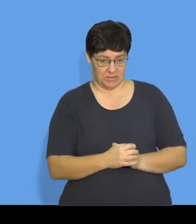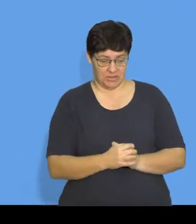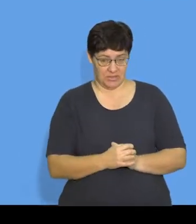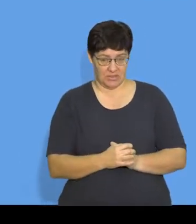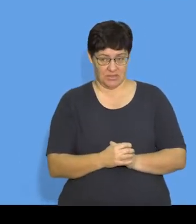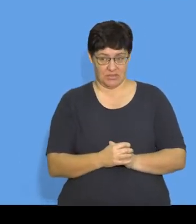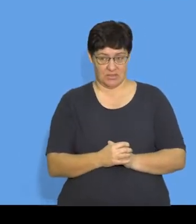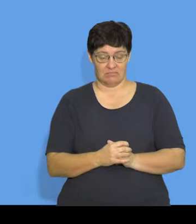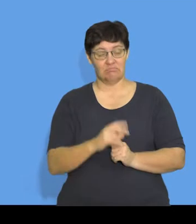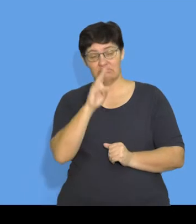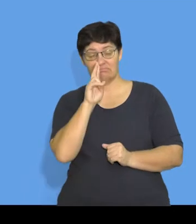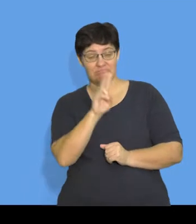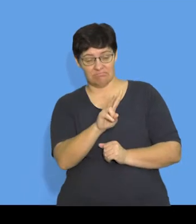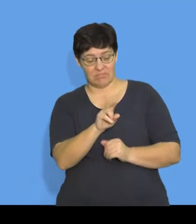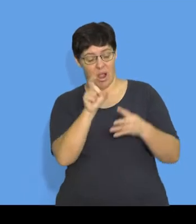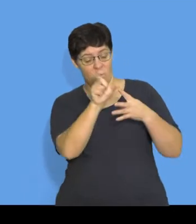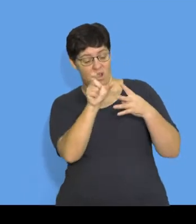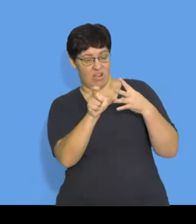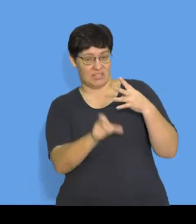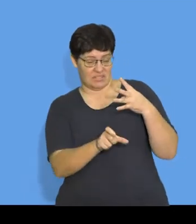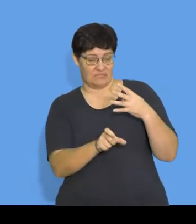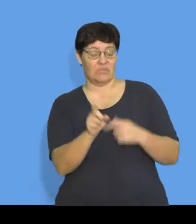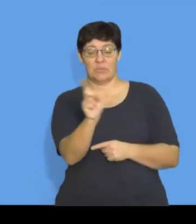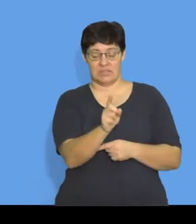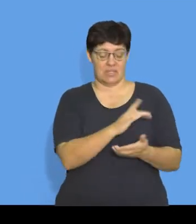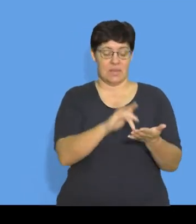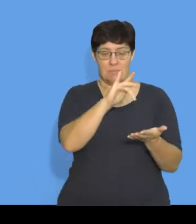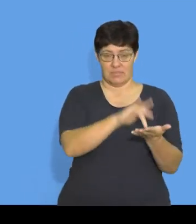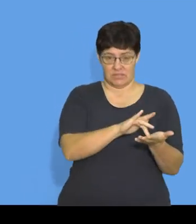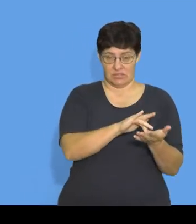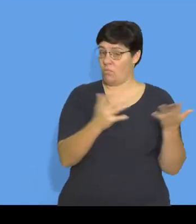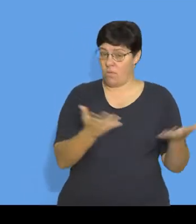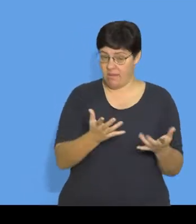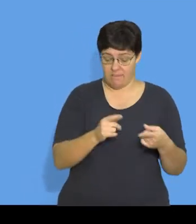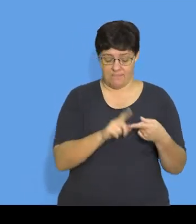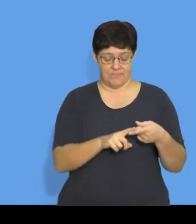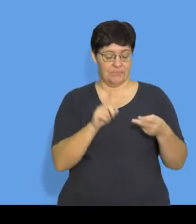consider a bouncing ball, these are our keywords. Position, where is it?